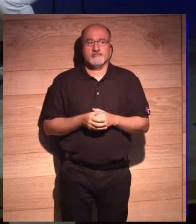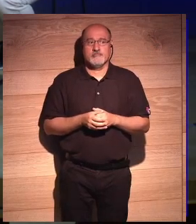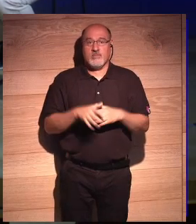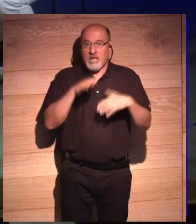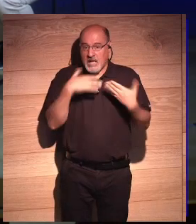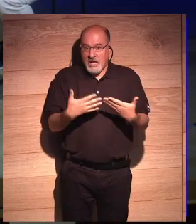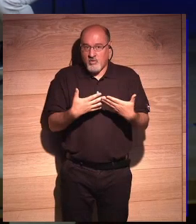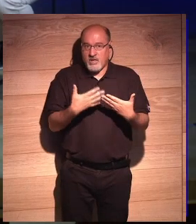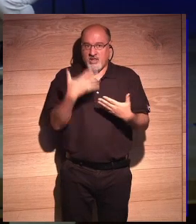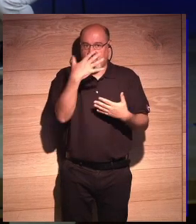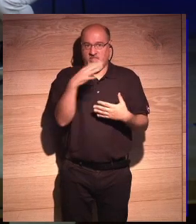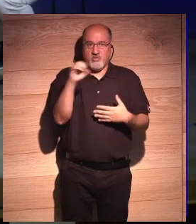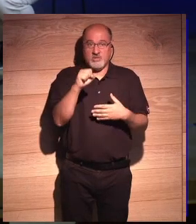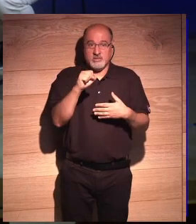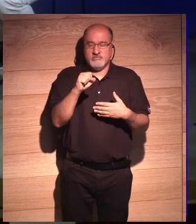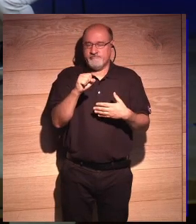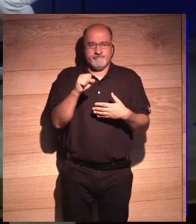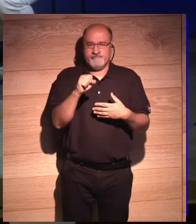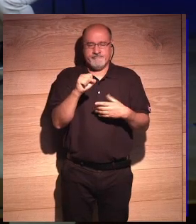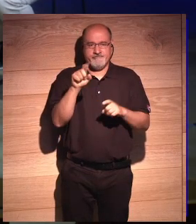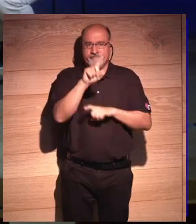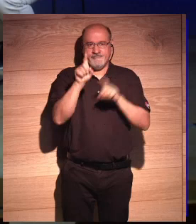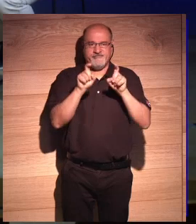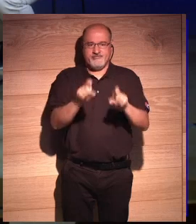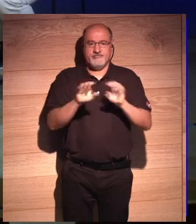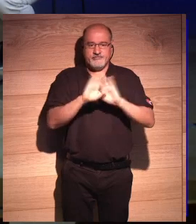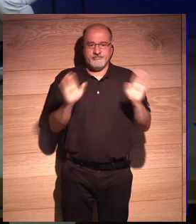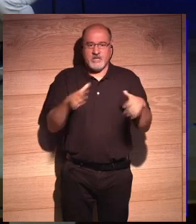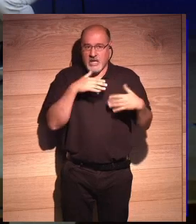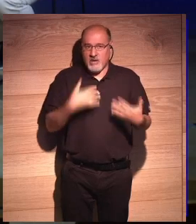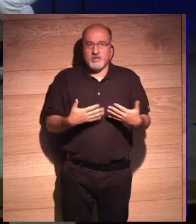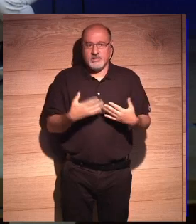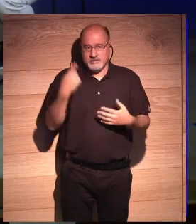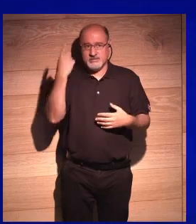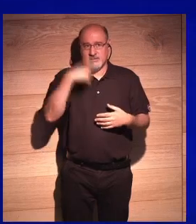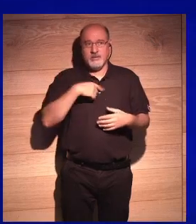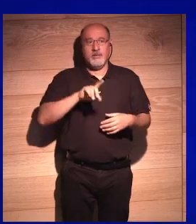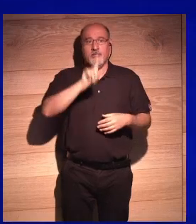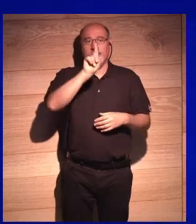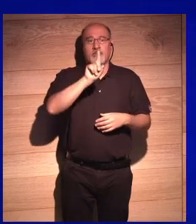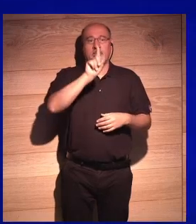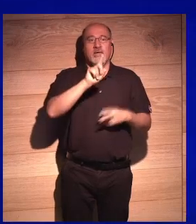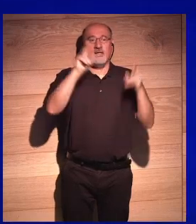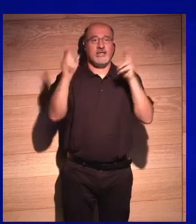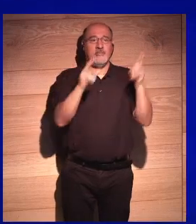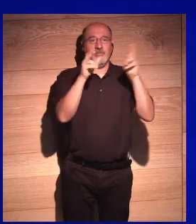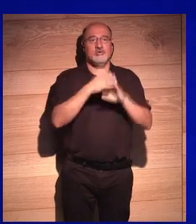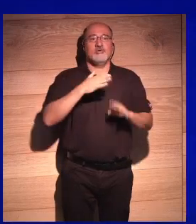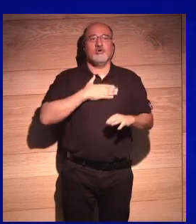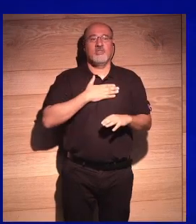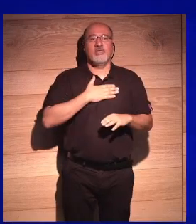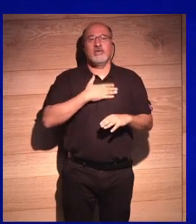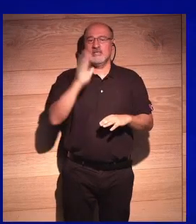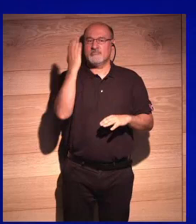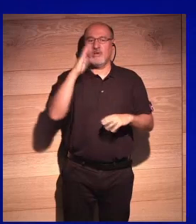And think in 50 years time, well, I think it makes no sense. I don't know if you watched the first chapter